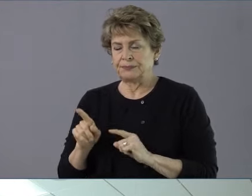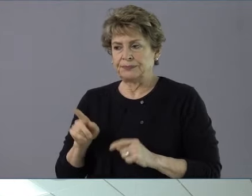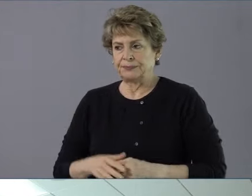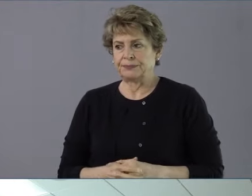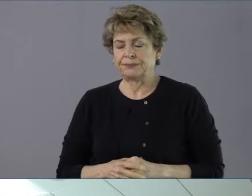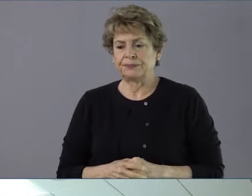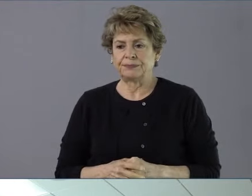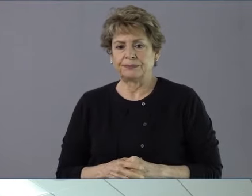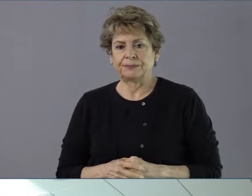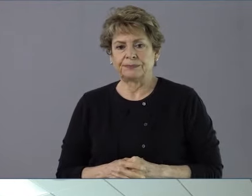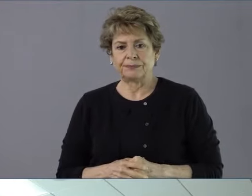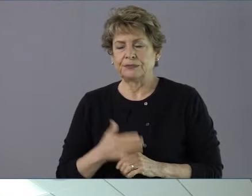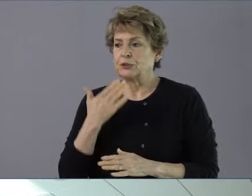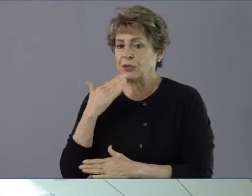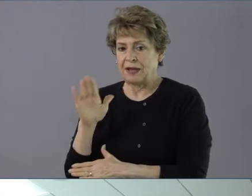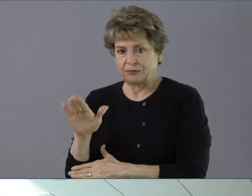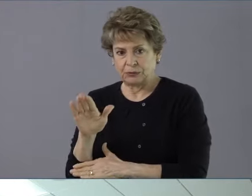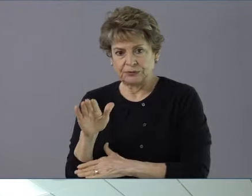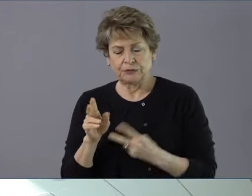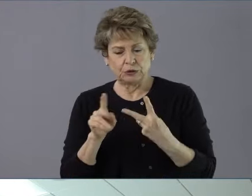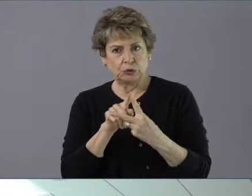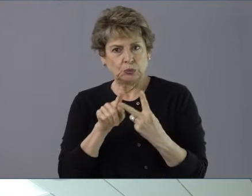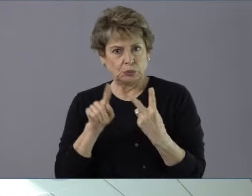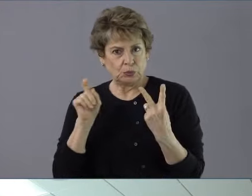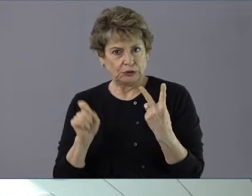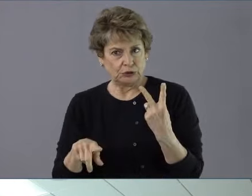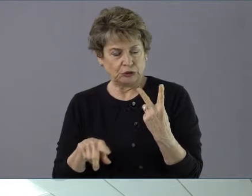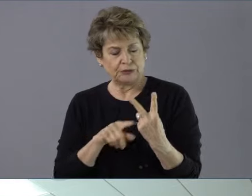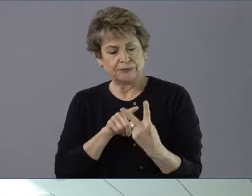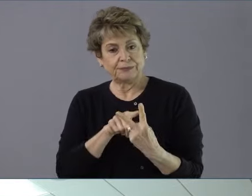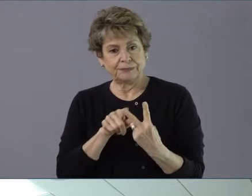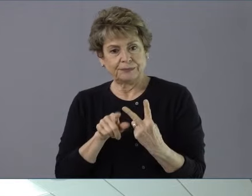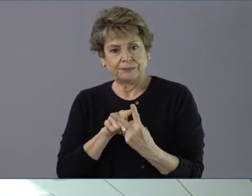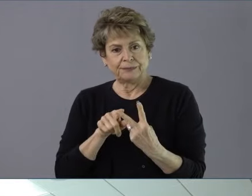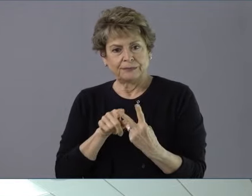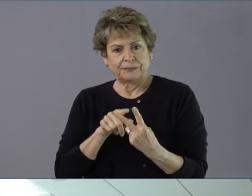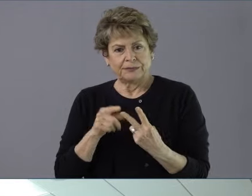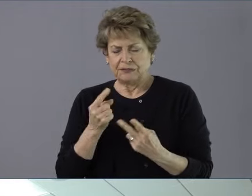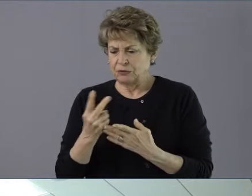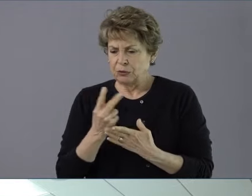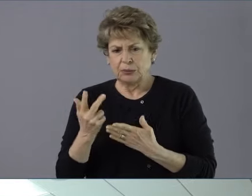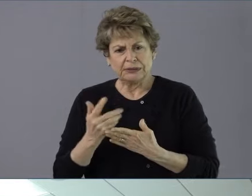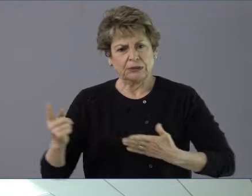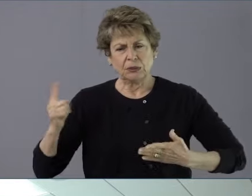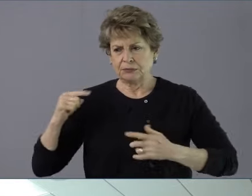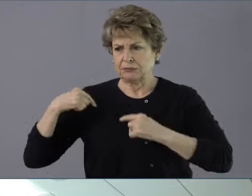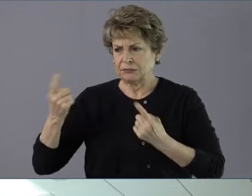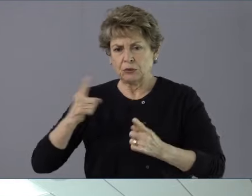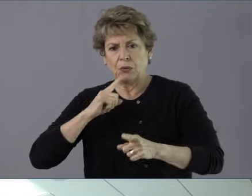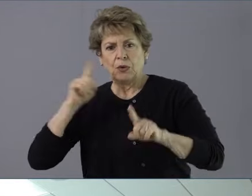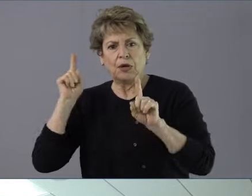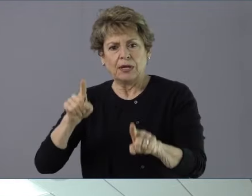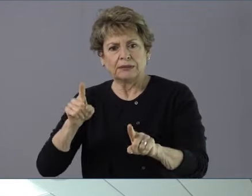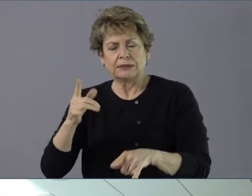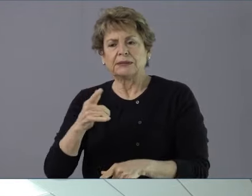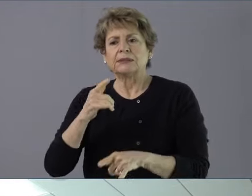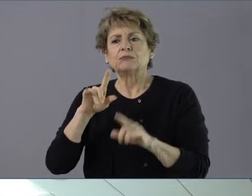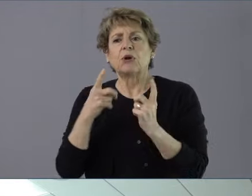Hi, Jeremy. 2 questions. First, a few weeks ago, you ordered the Department of Liquor to stop issuing licenses for